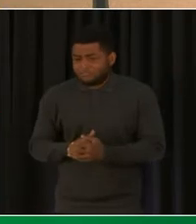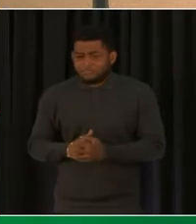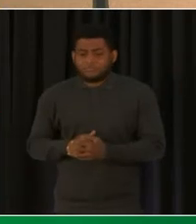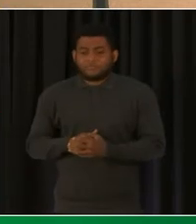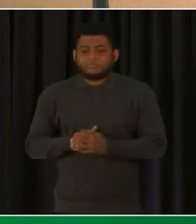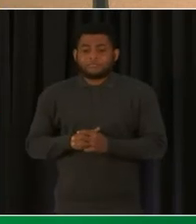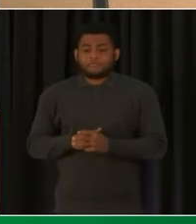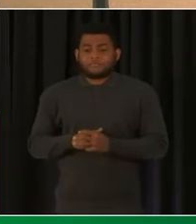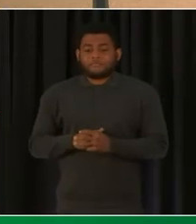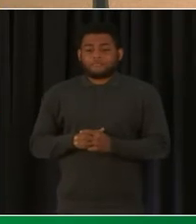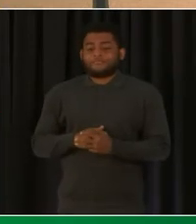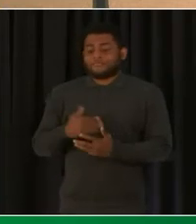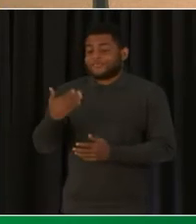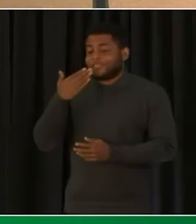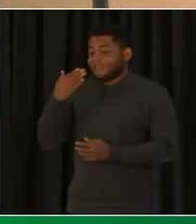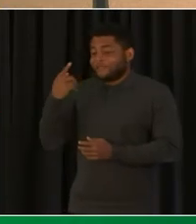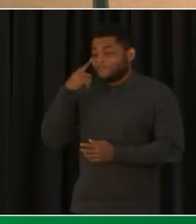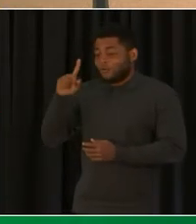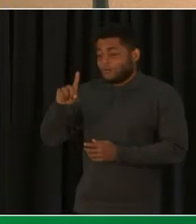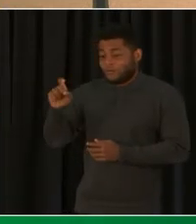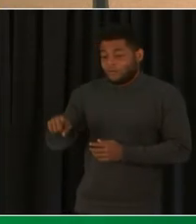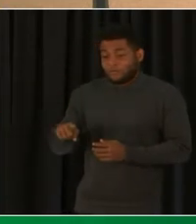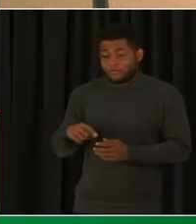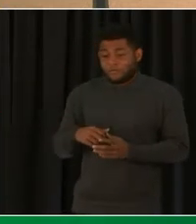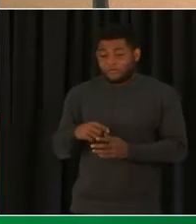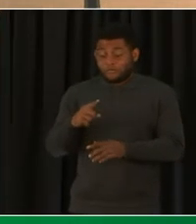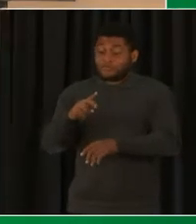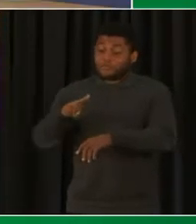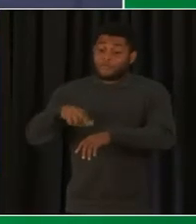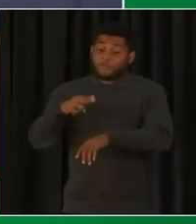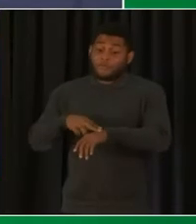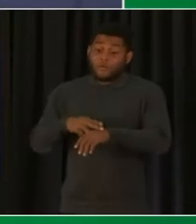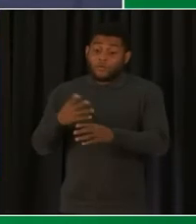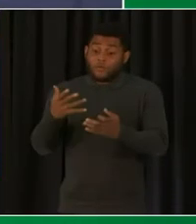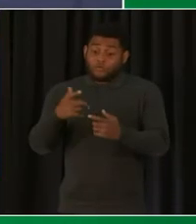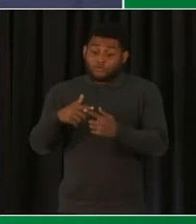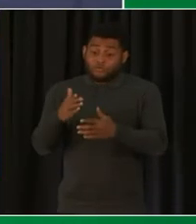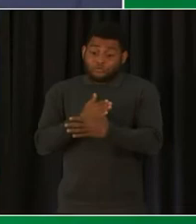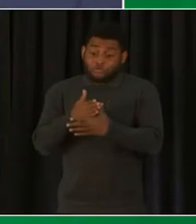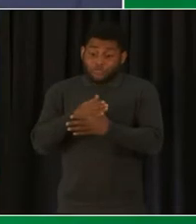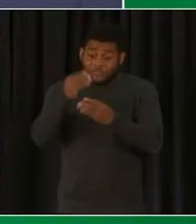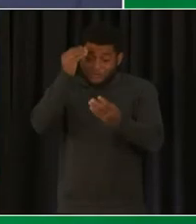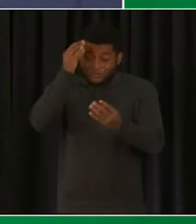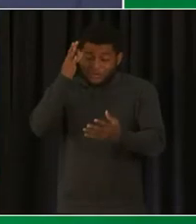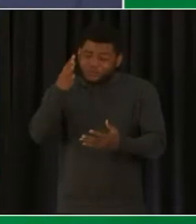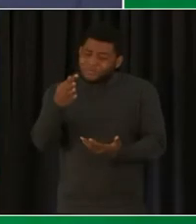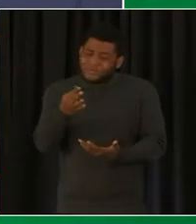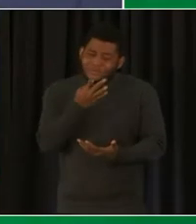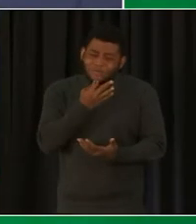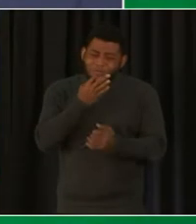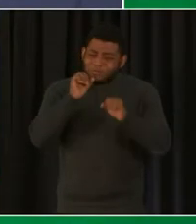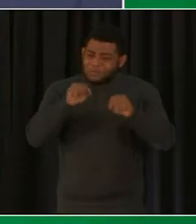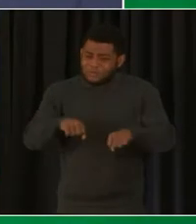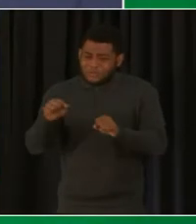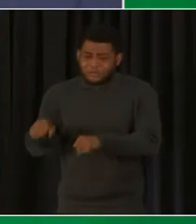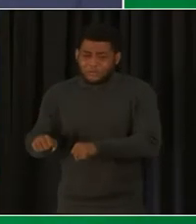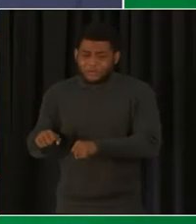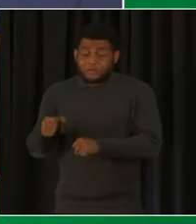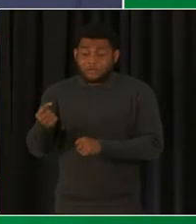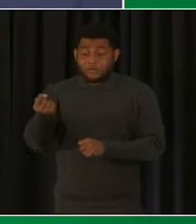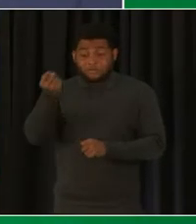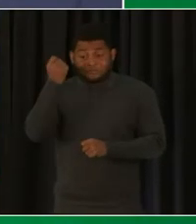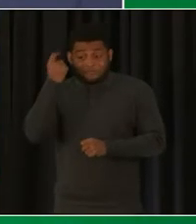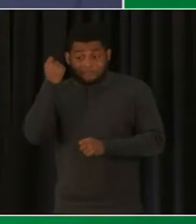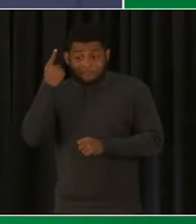Yeah, thank you for that question. So, of course, we want to share that information as soon as possible. However, there